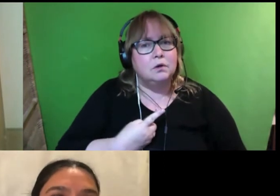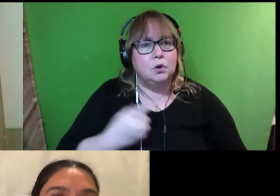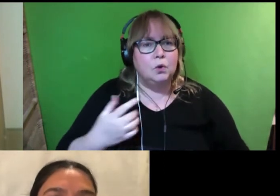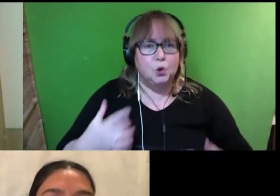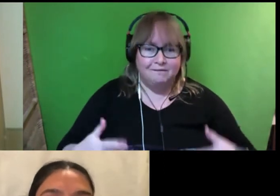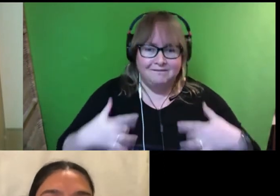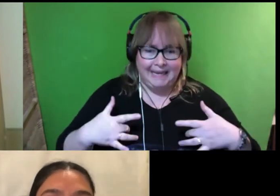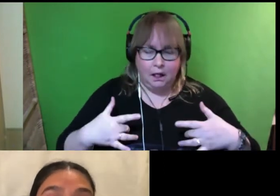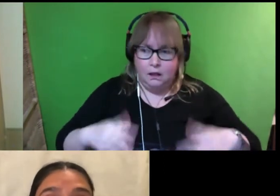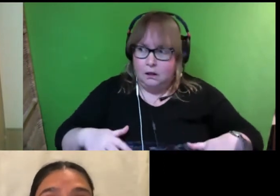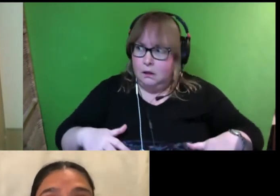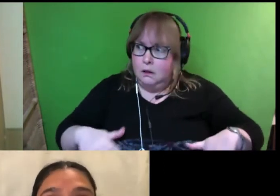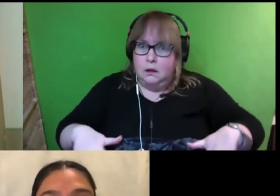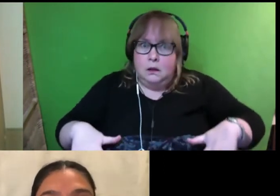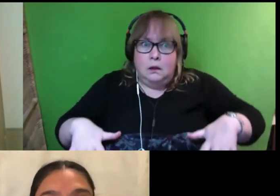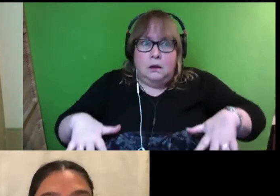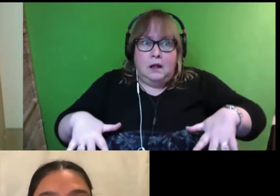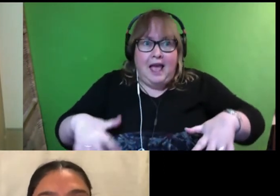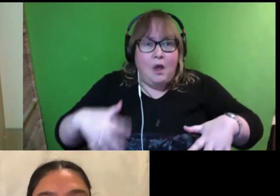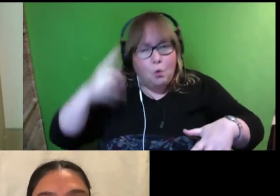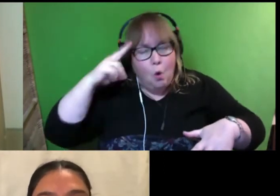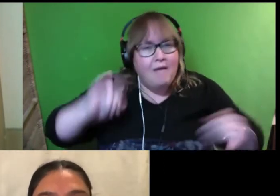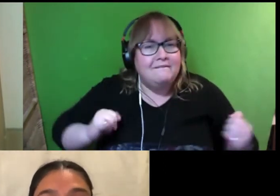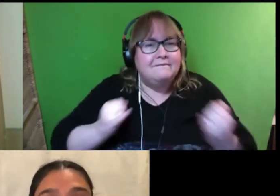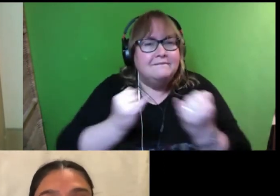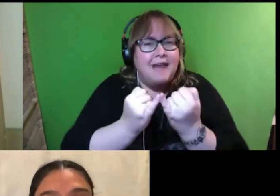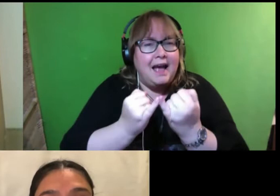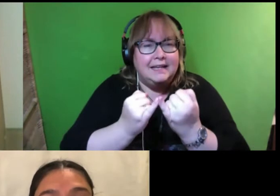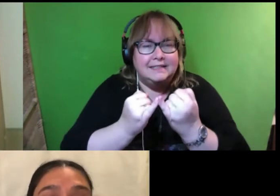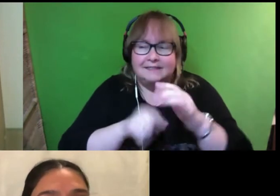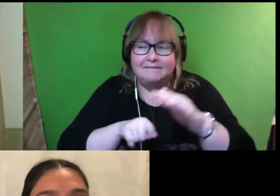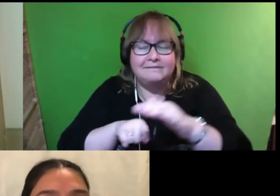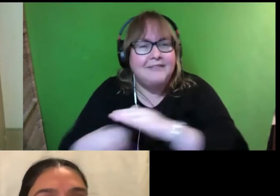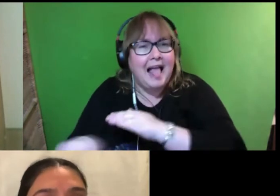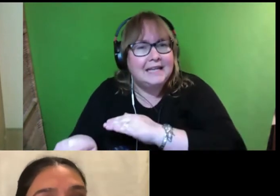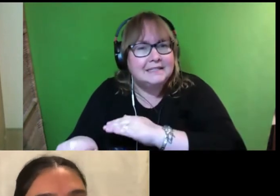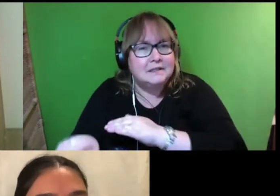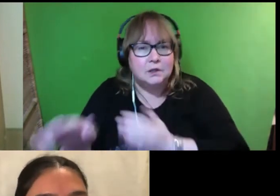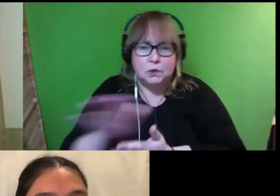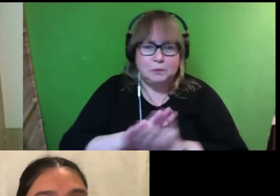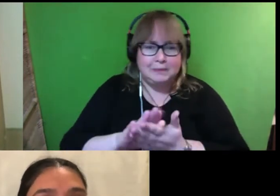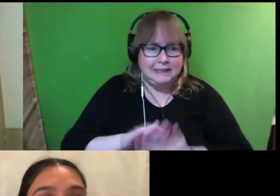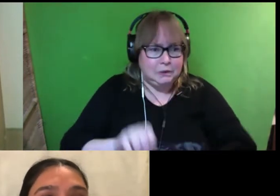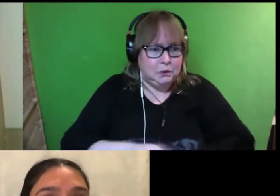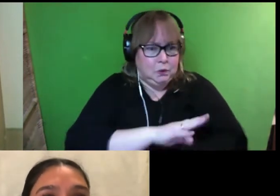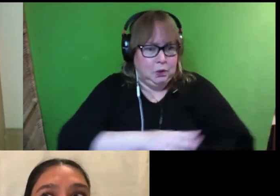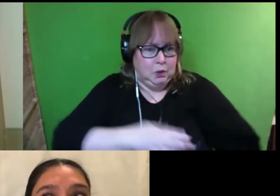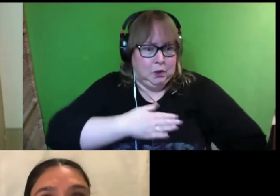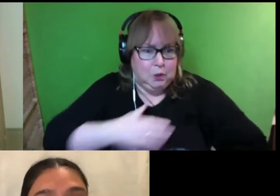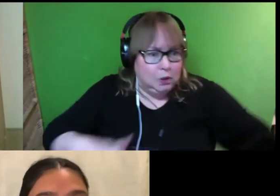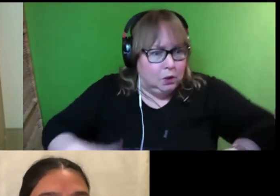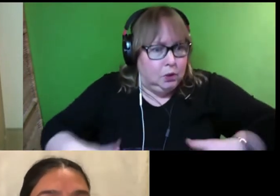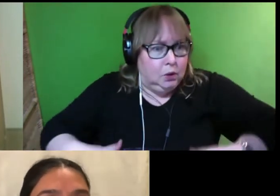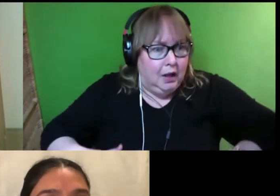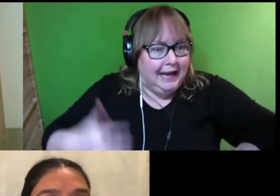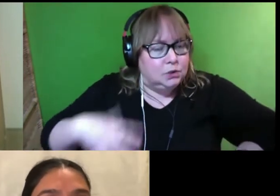mode, or even a freeze state, and how to resource myself in my own body and know how to